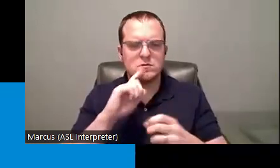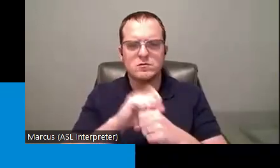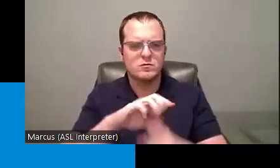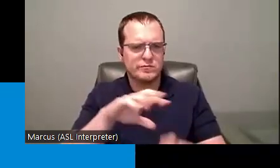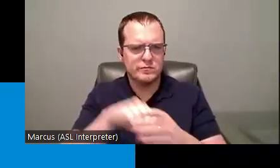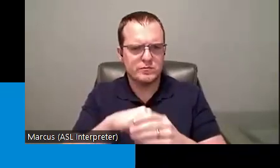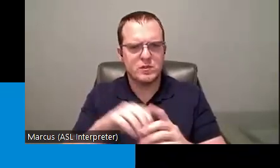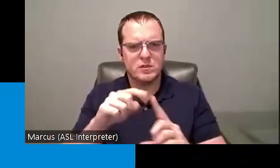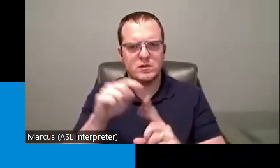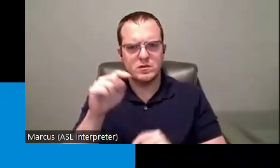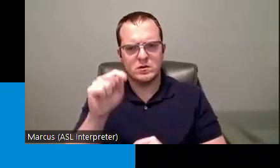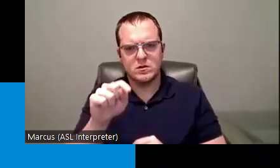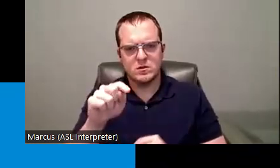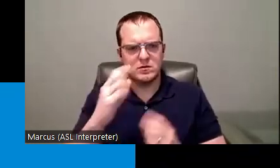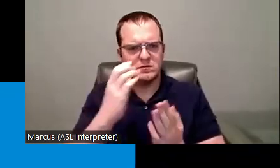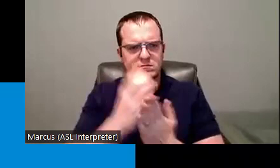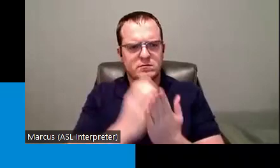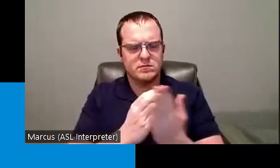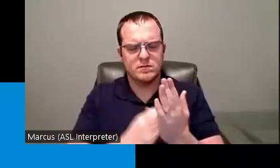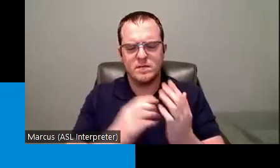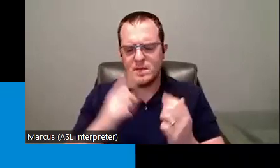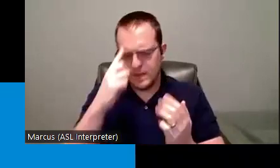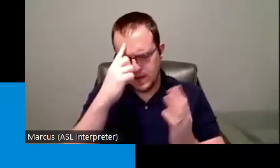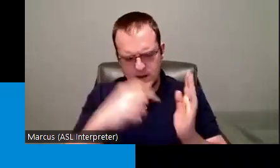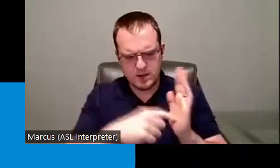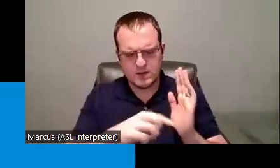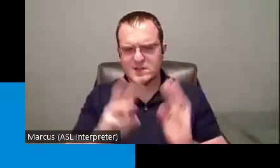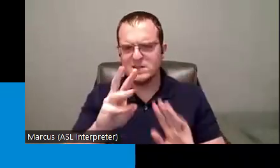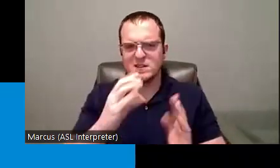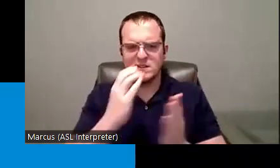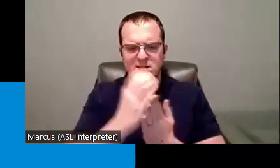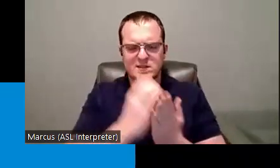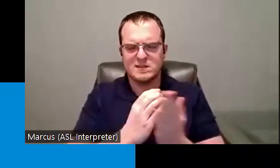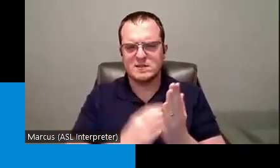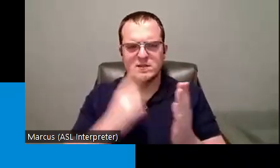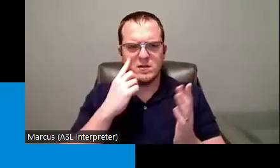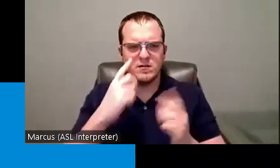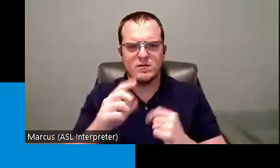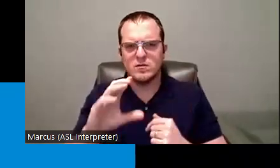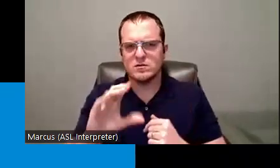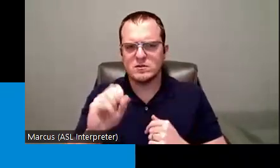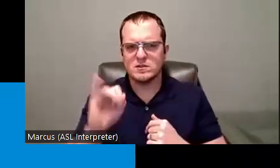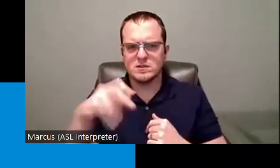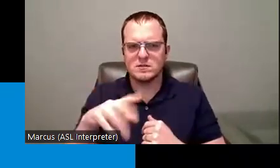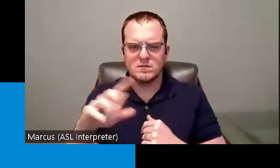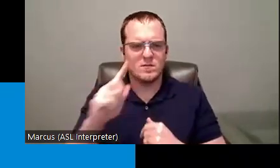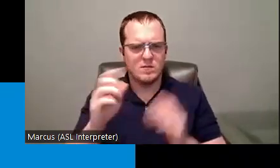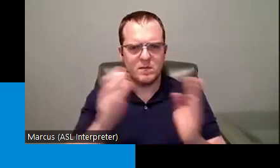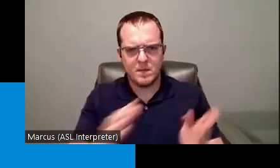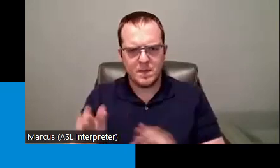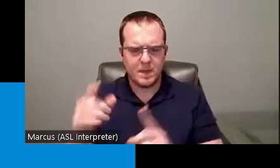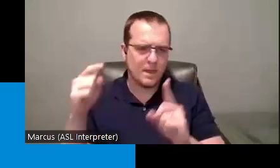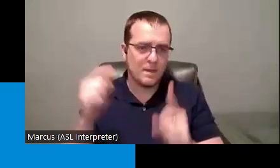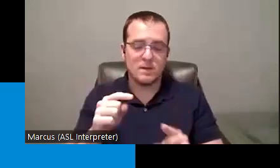the sections, the 7, I believe it's 6 sections of the CSIP plan. It's a